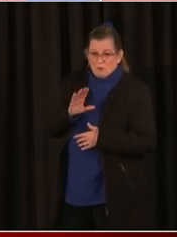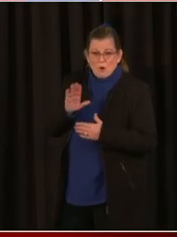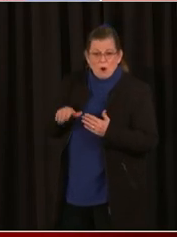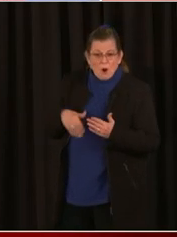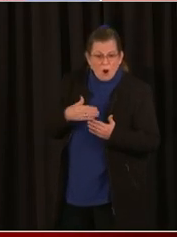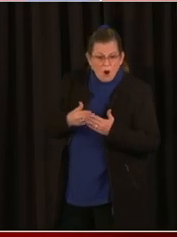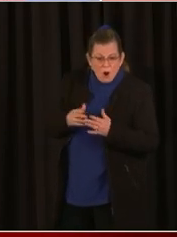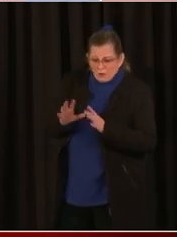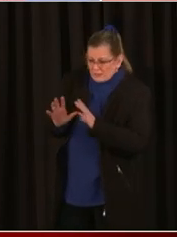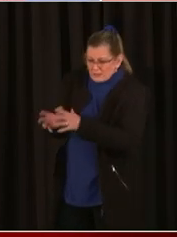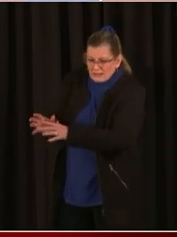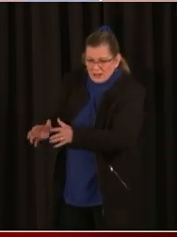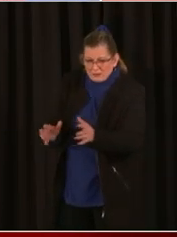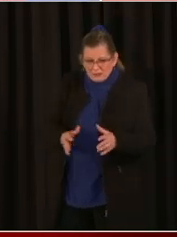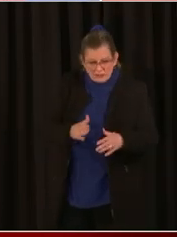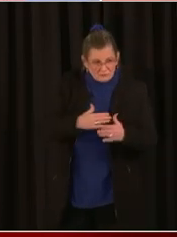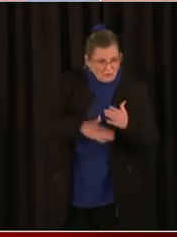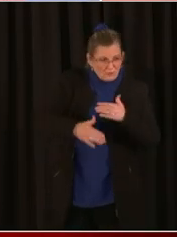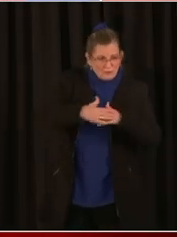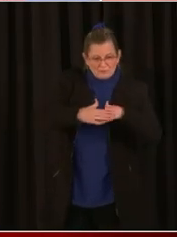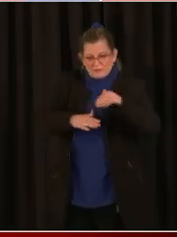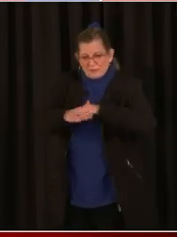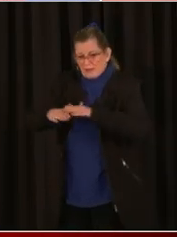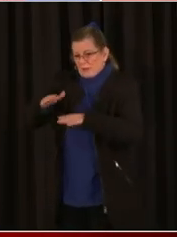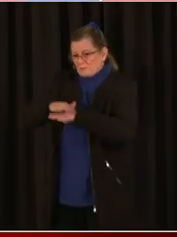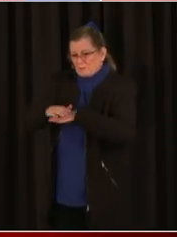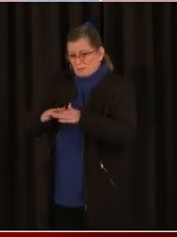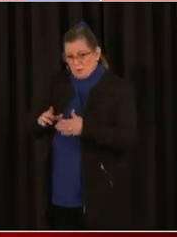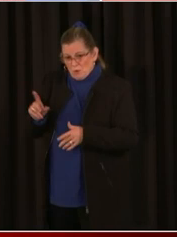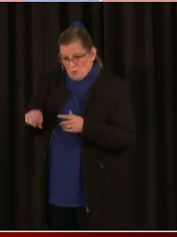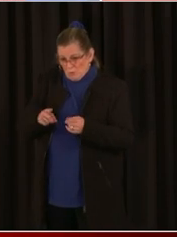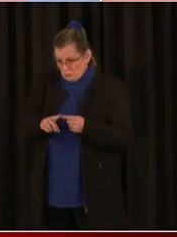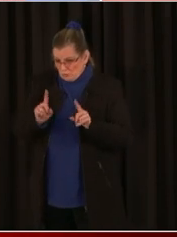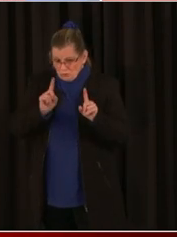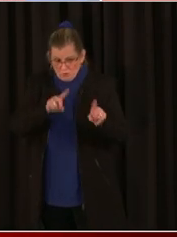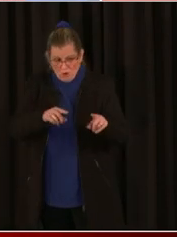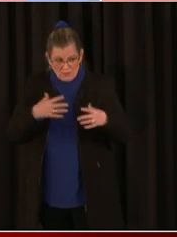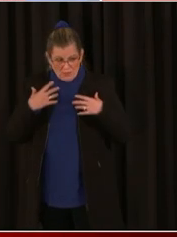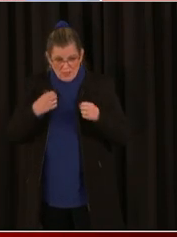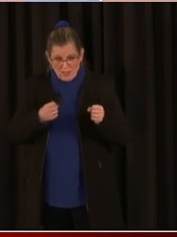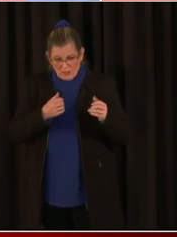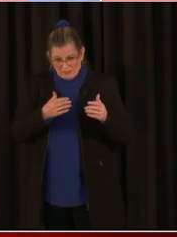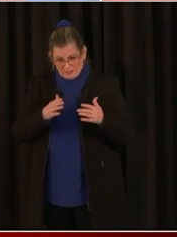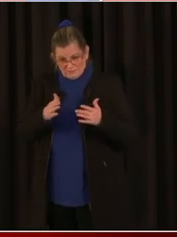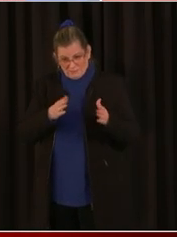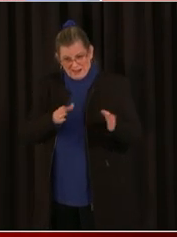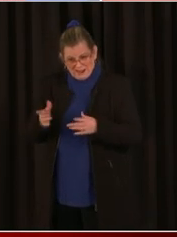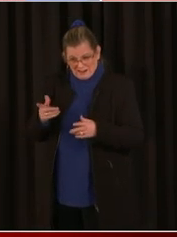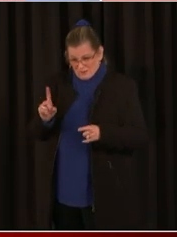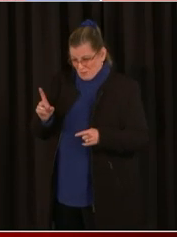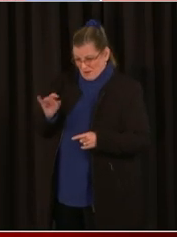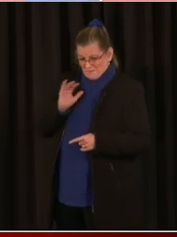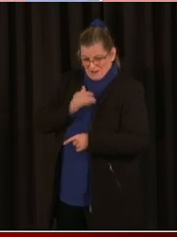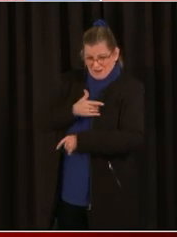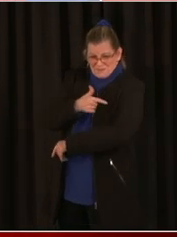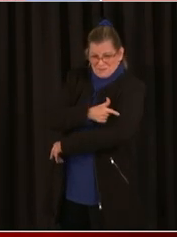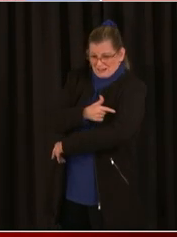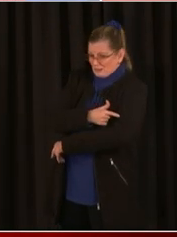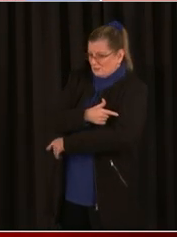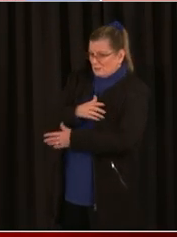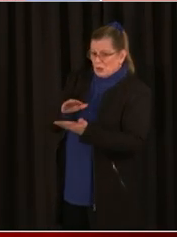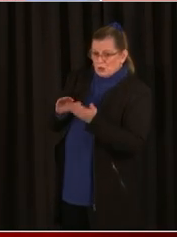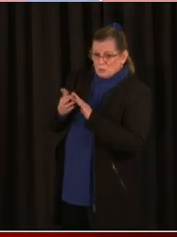the way. And so whether you're going to your health plan because they're one of our vaccinators, a